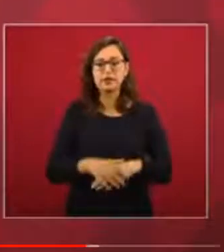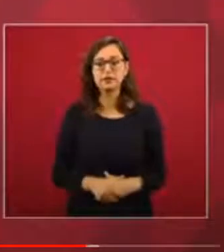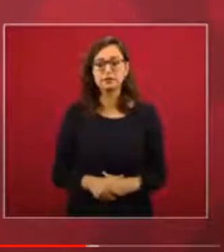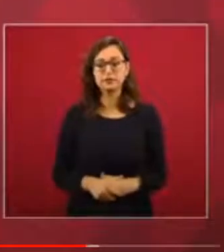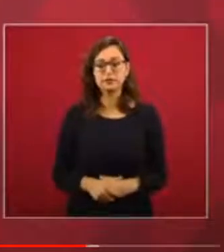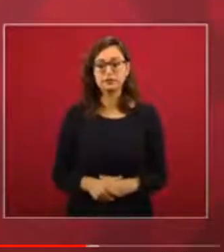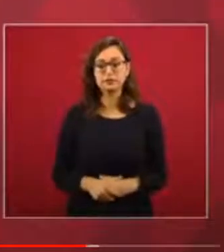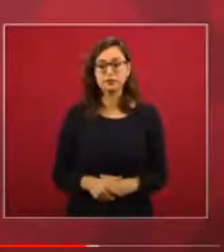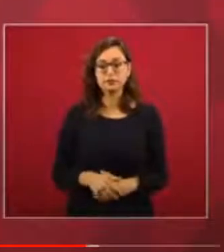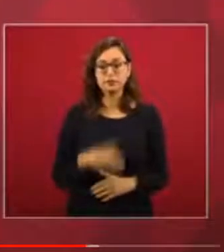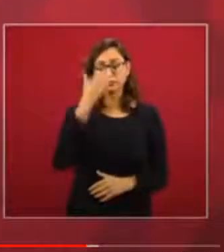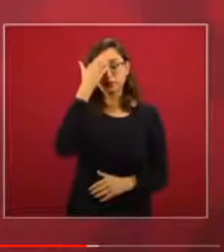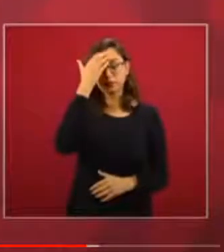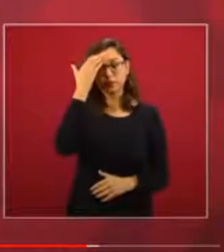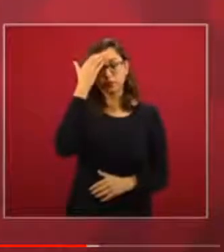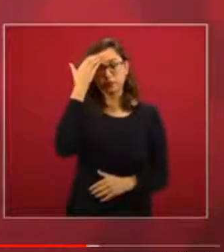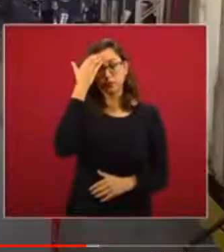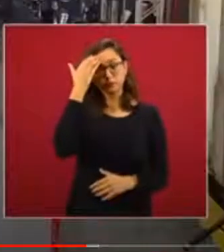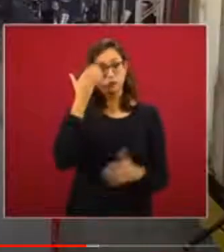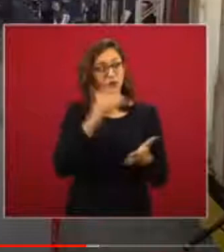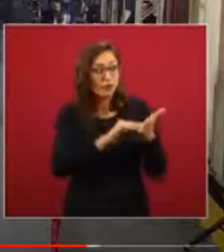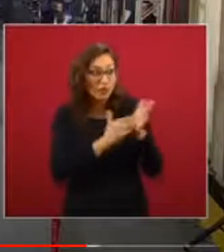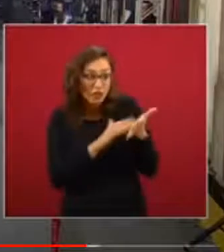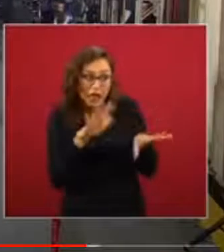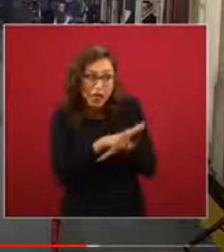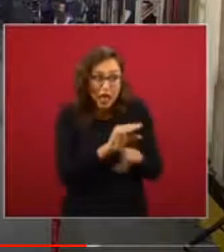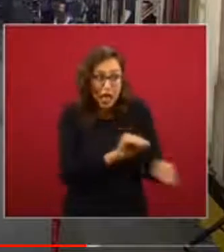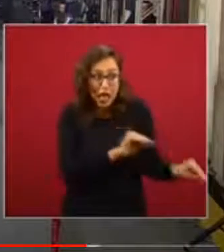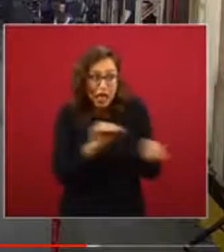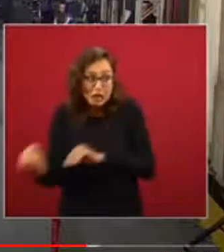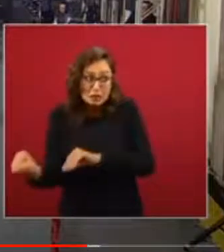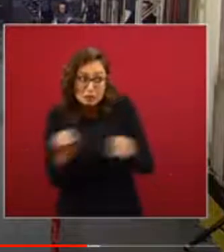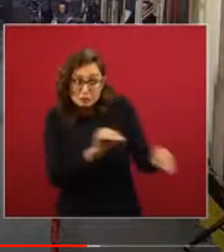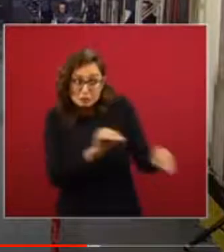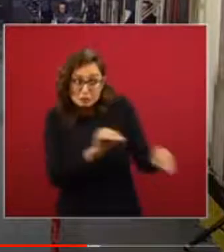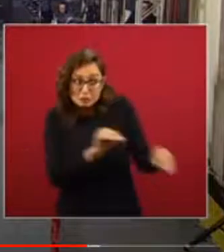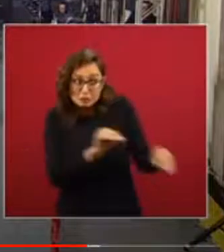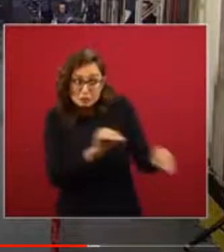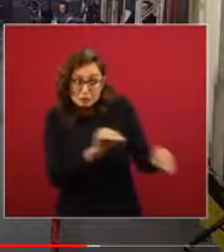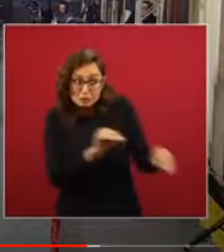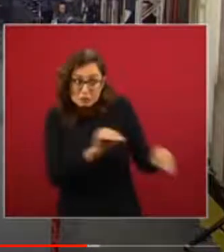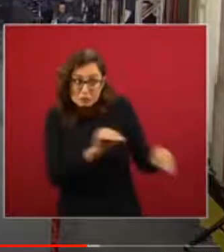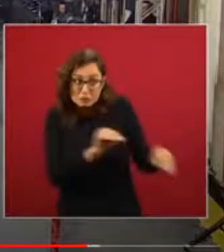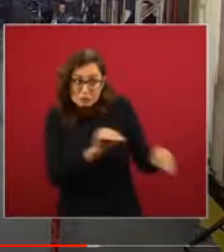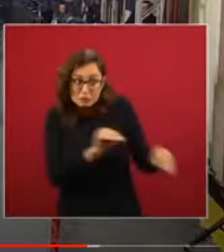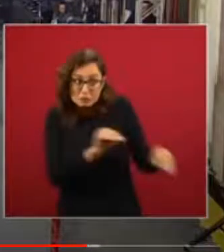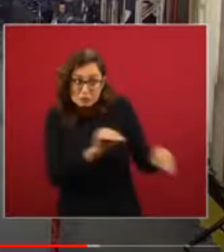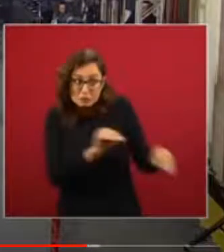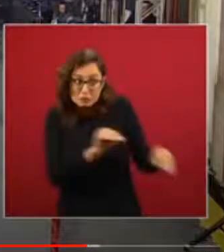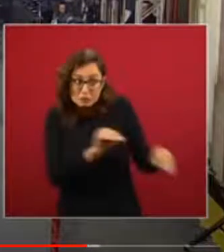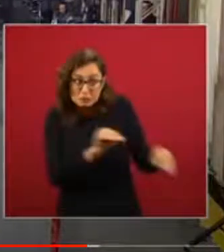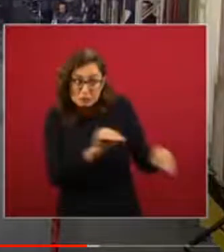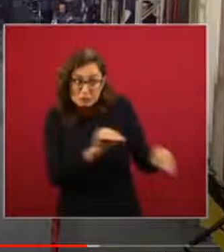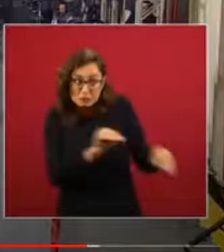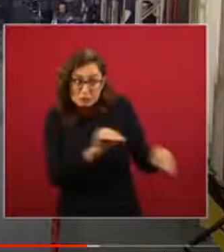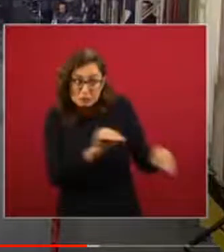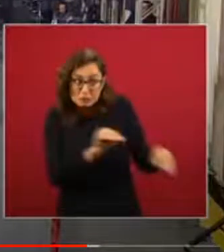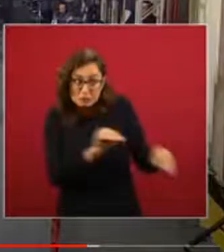Y se deben de evitar cosas indebidas como cambiarse de bancada. Sí, So she said, so that means they